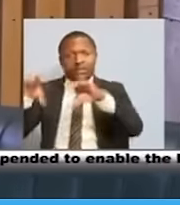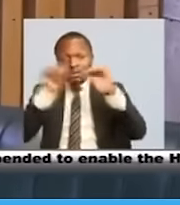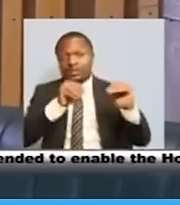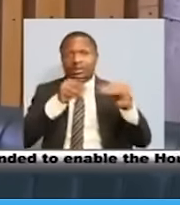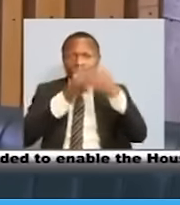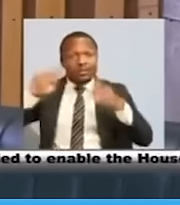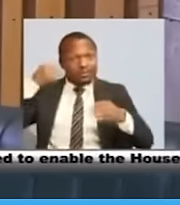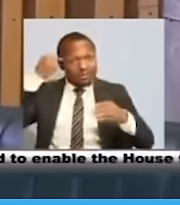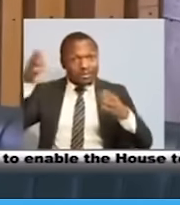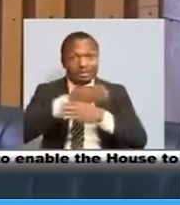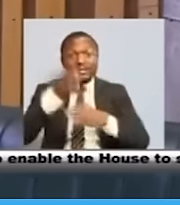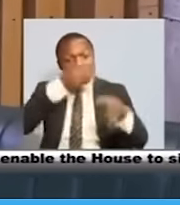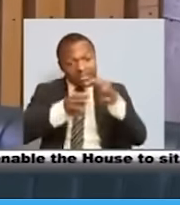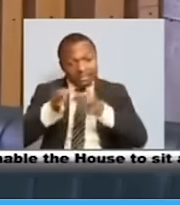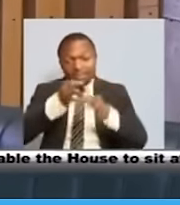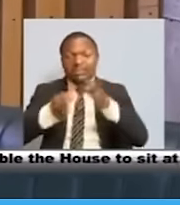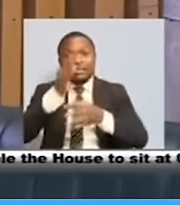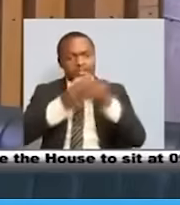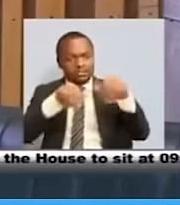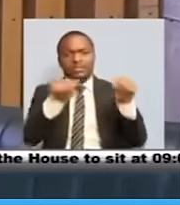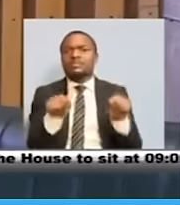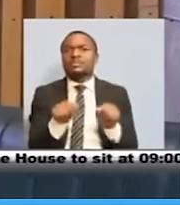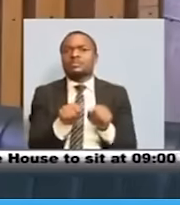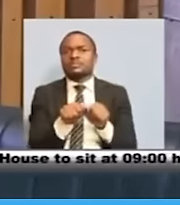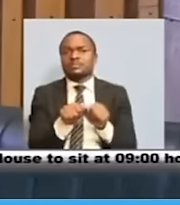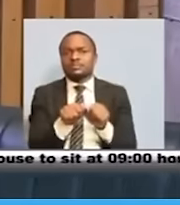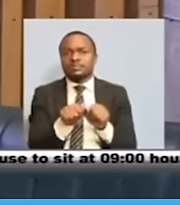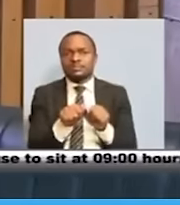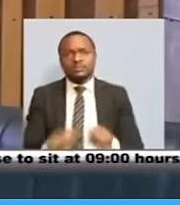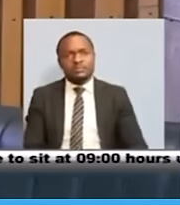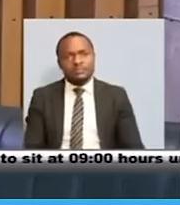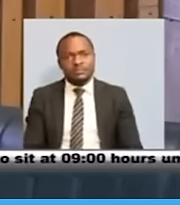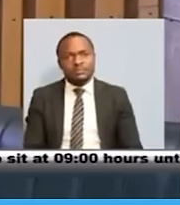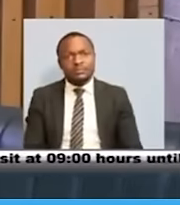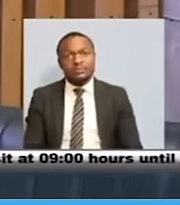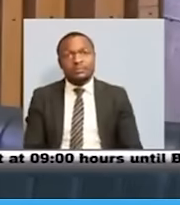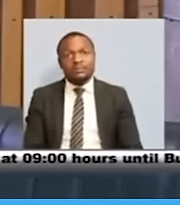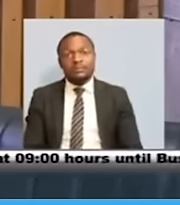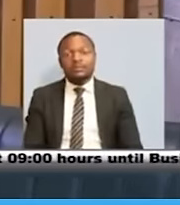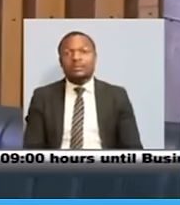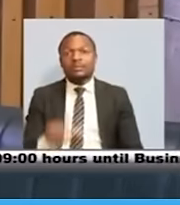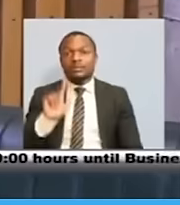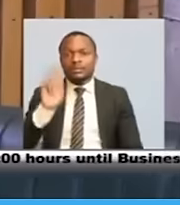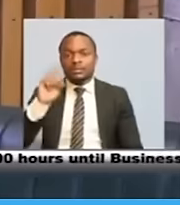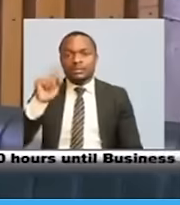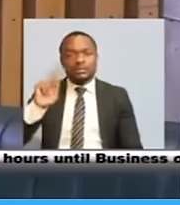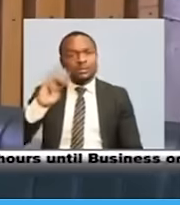government business clarifies, because in some areas, like the Rwanovare,